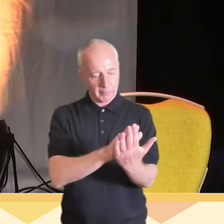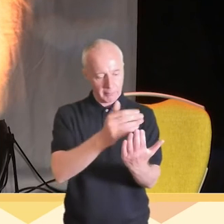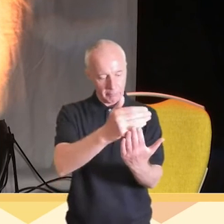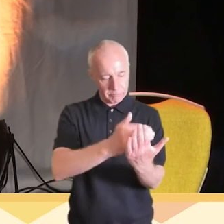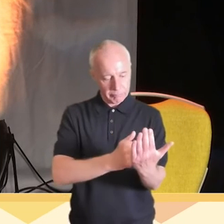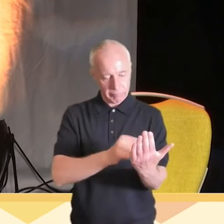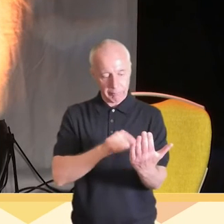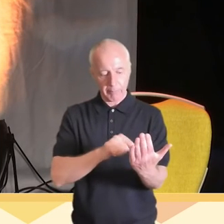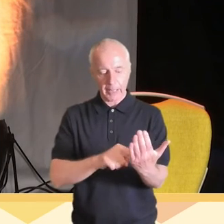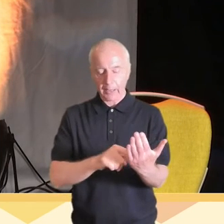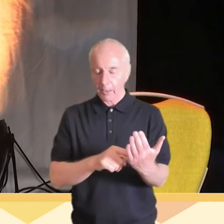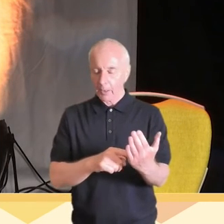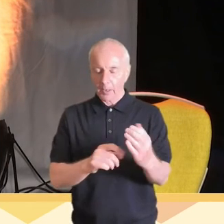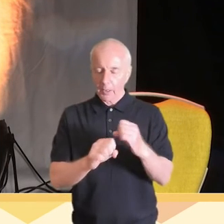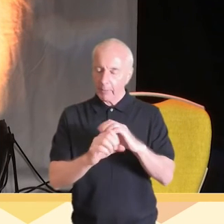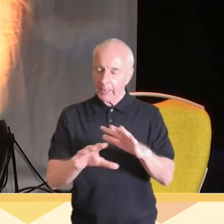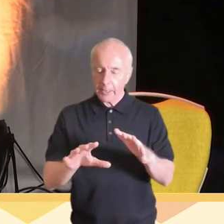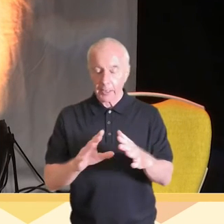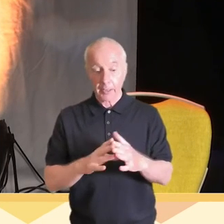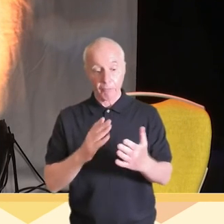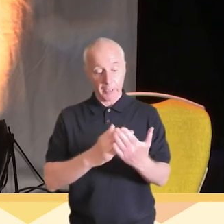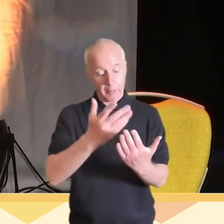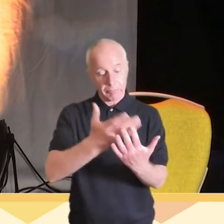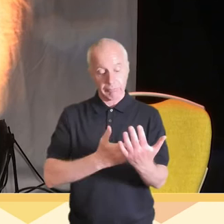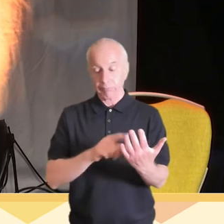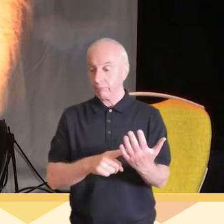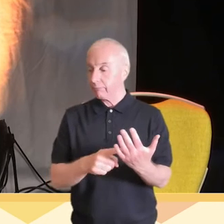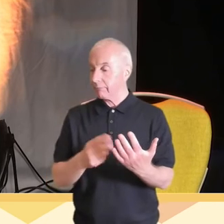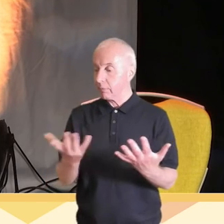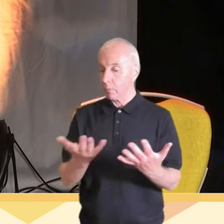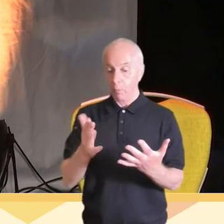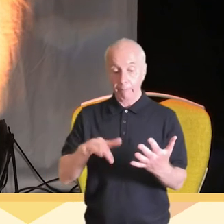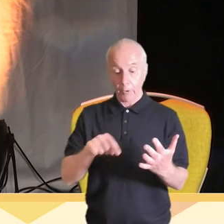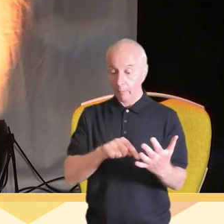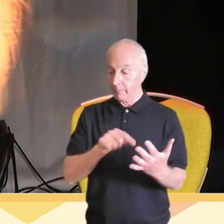great whistle-stop tour. So I encourage you to pick one up from the information desk.